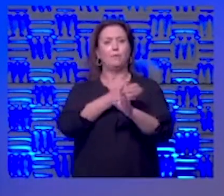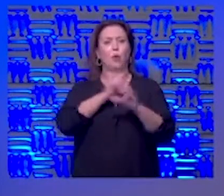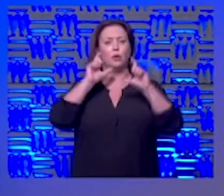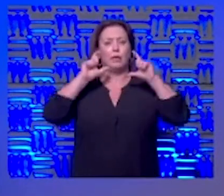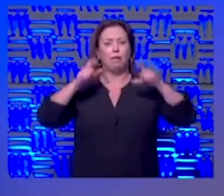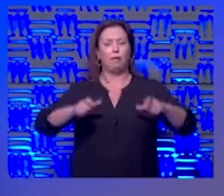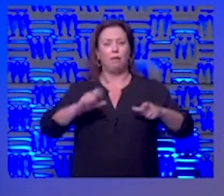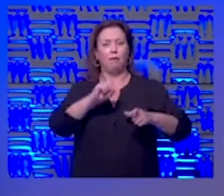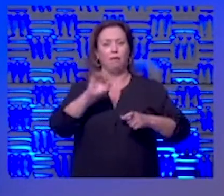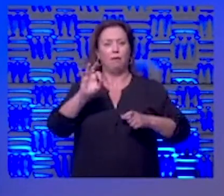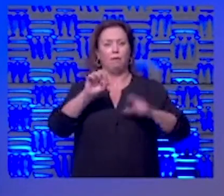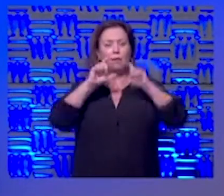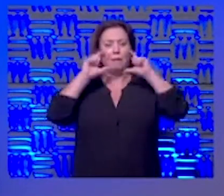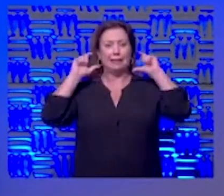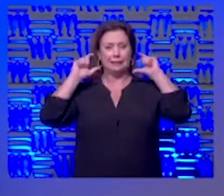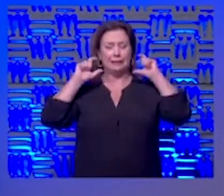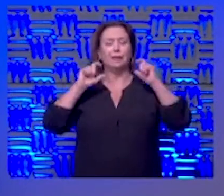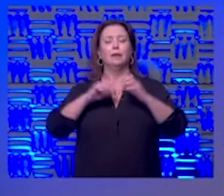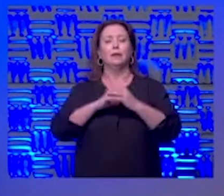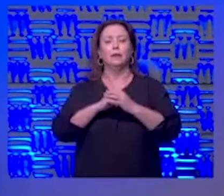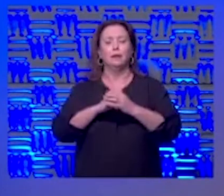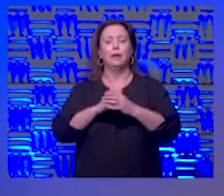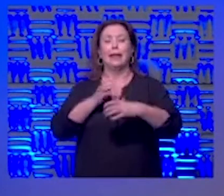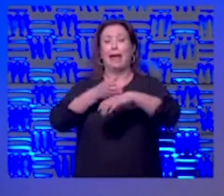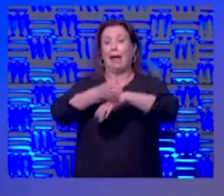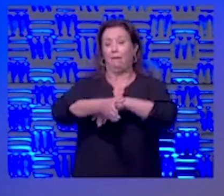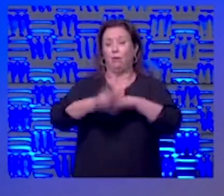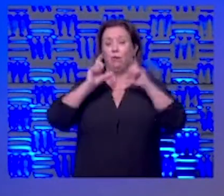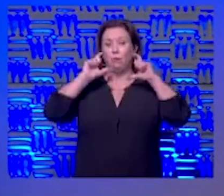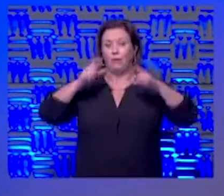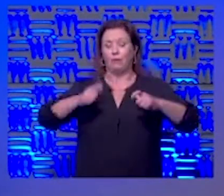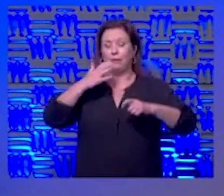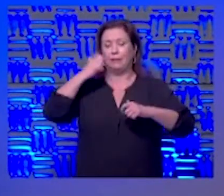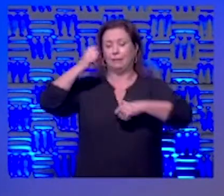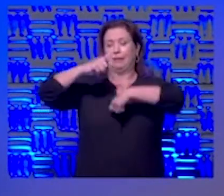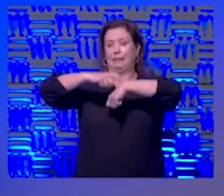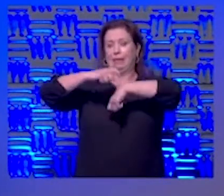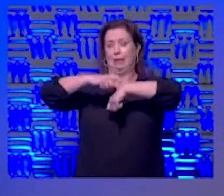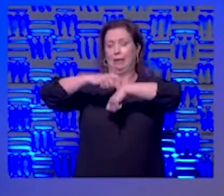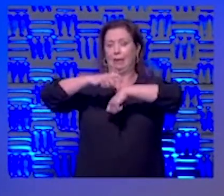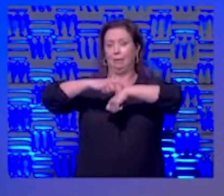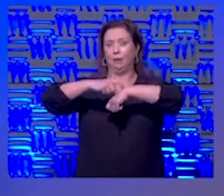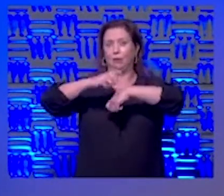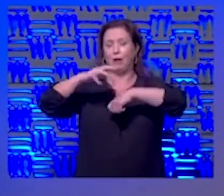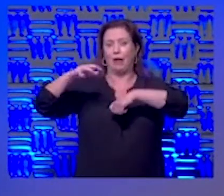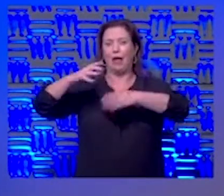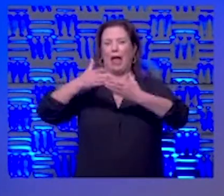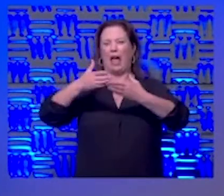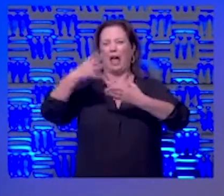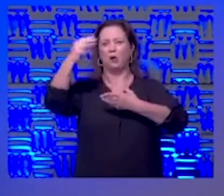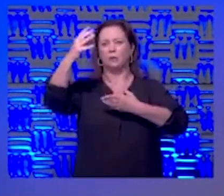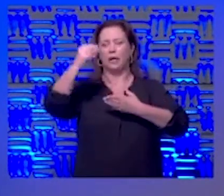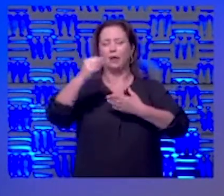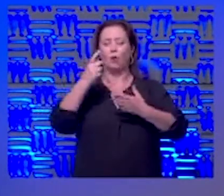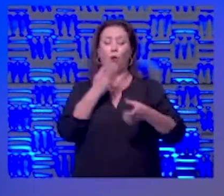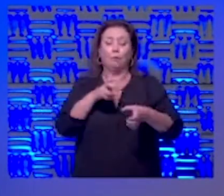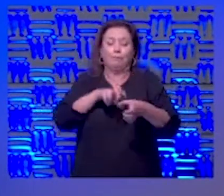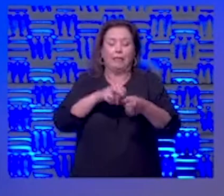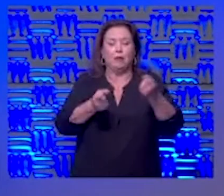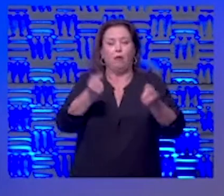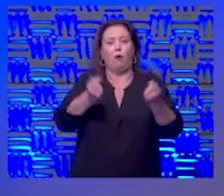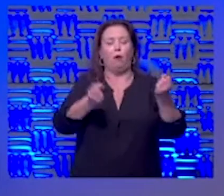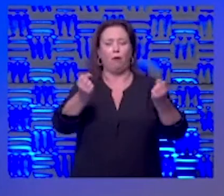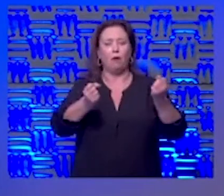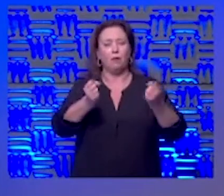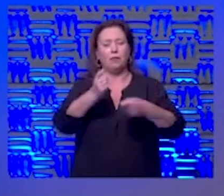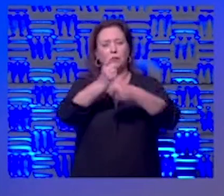mask and hand hygiene after removing the mask, I think that's the best time. Once you get out into the open air or into the safety of your car, I think that's